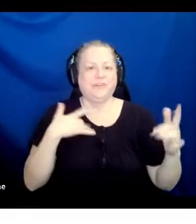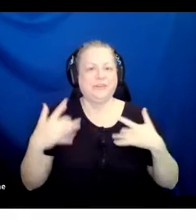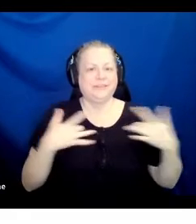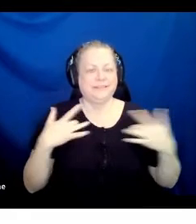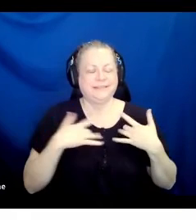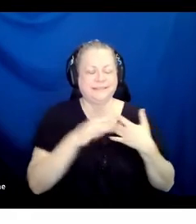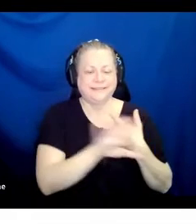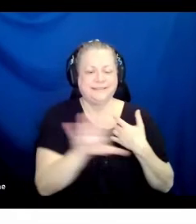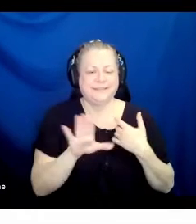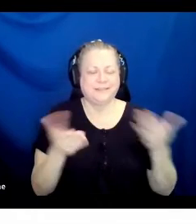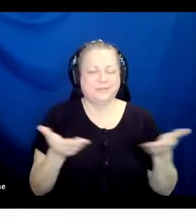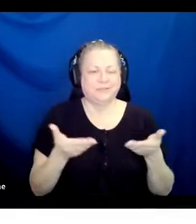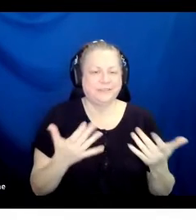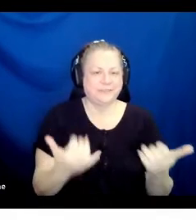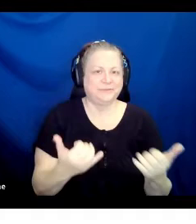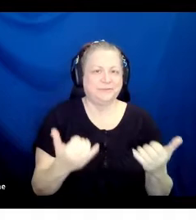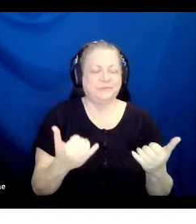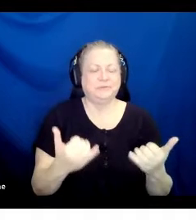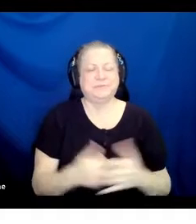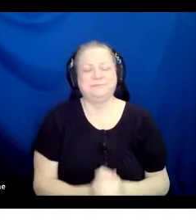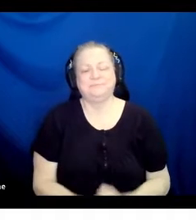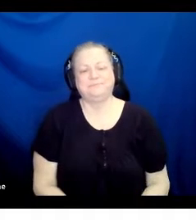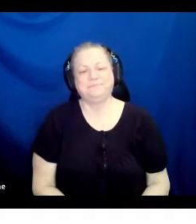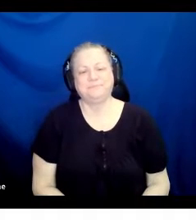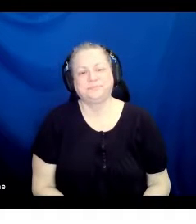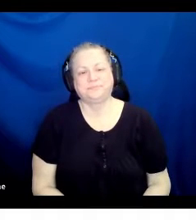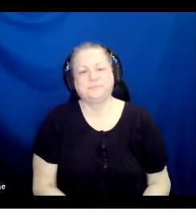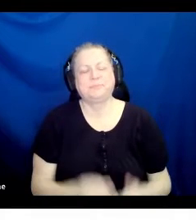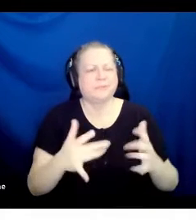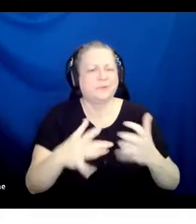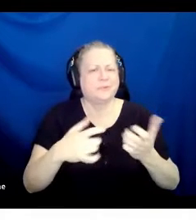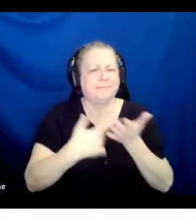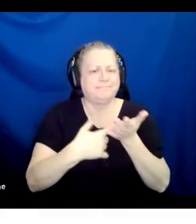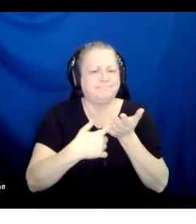here today to talk through MassHealth